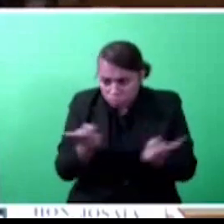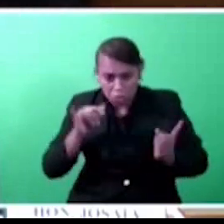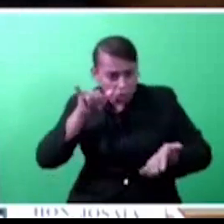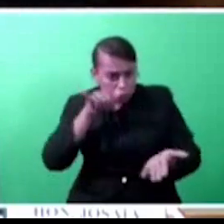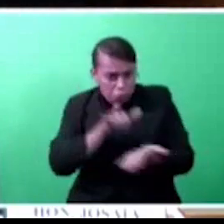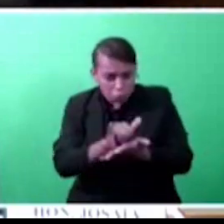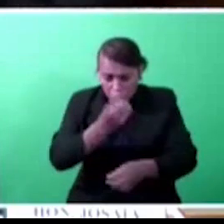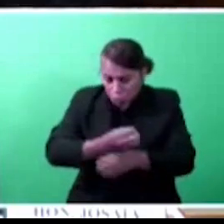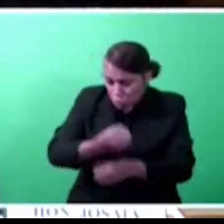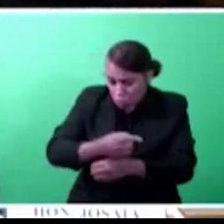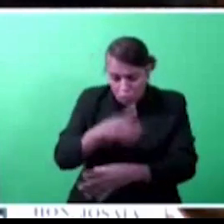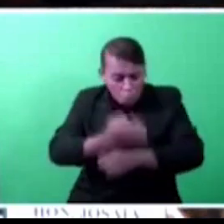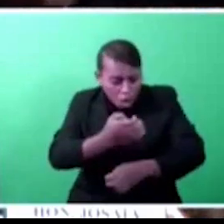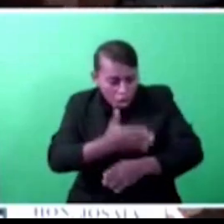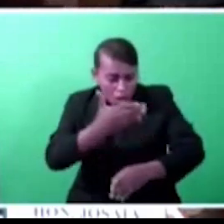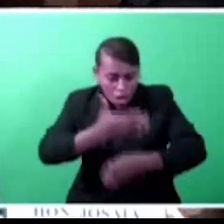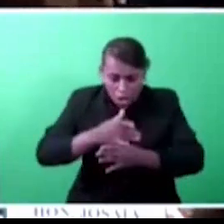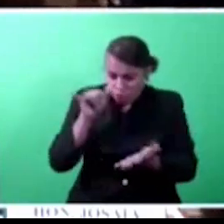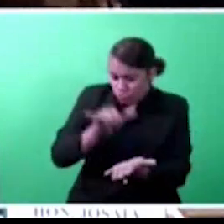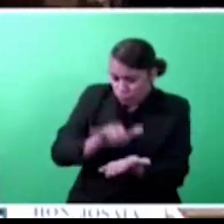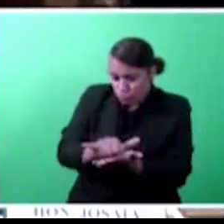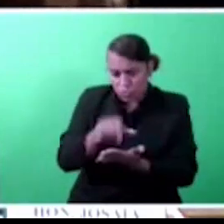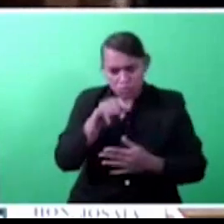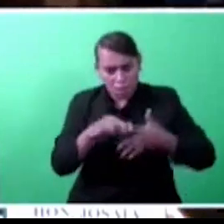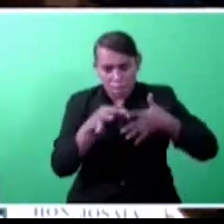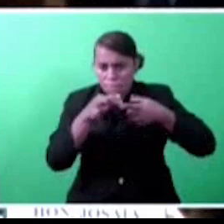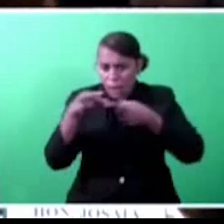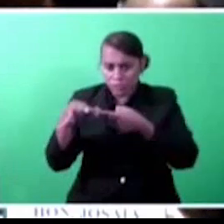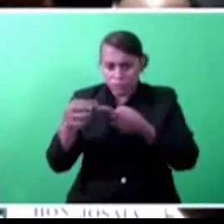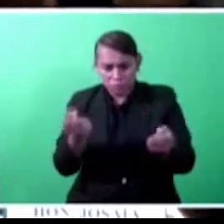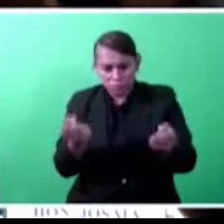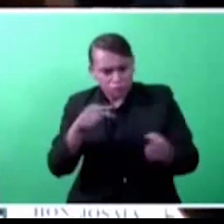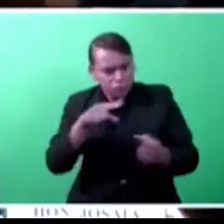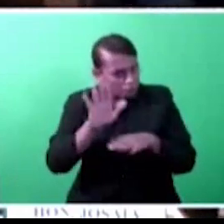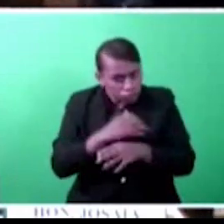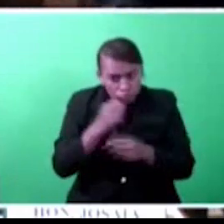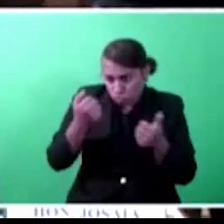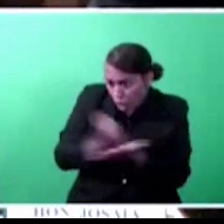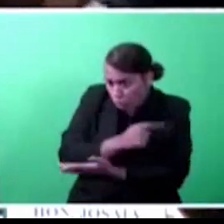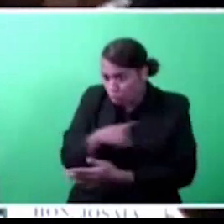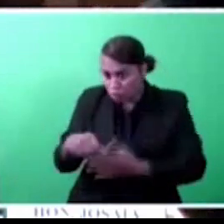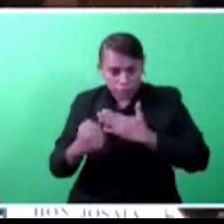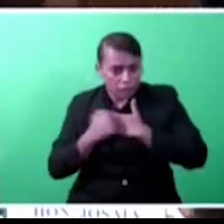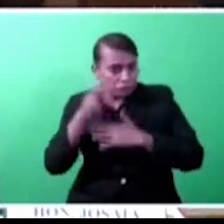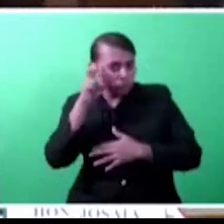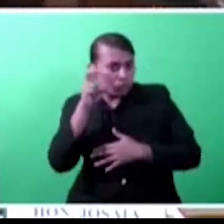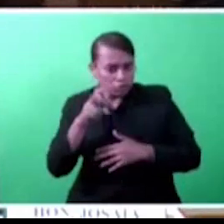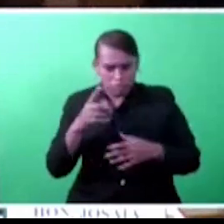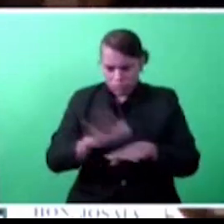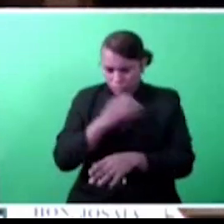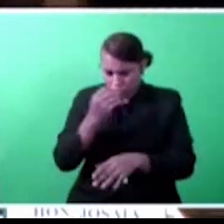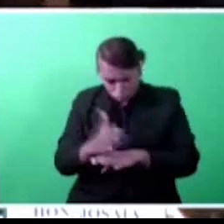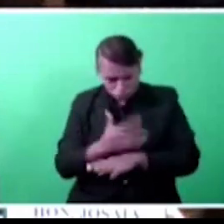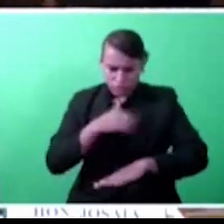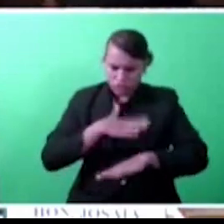service providers and airline operators maintain a high level of aviation safety and security. Mr. Speaker, sir, before I sit down, I'd like to thank